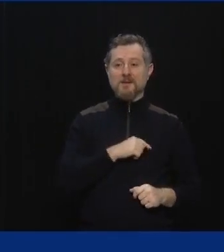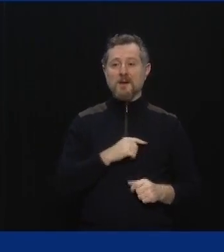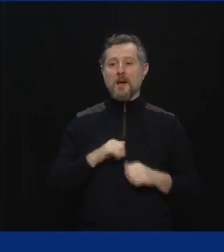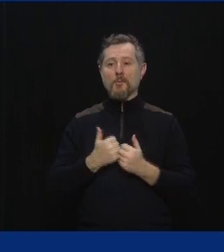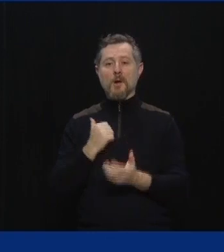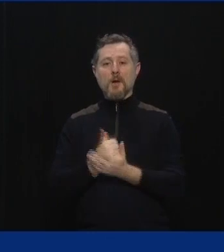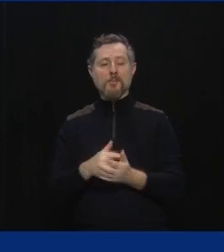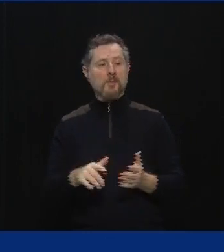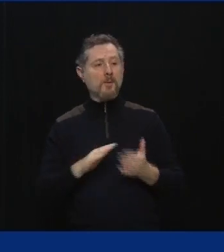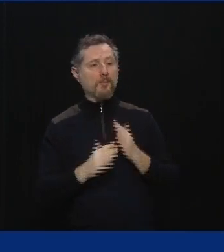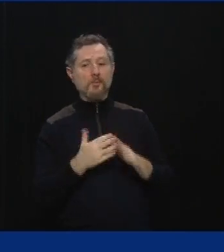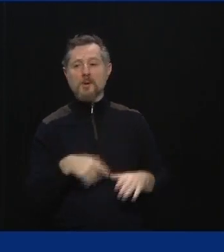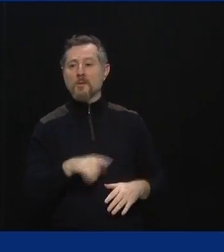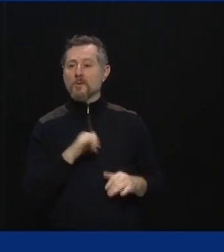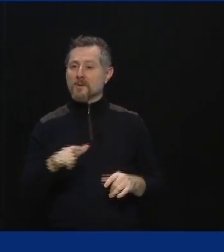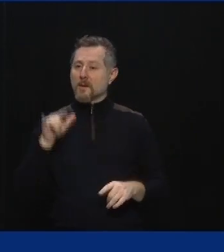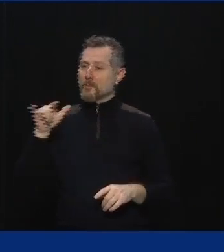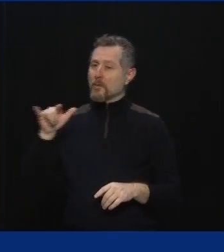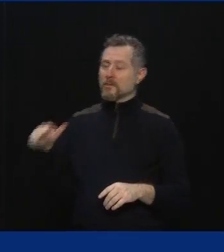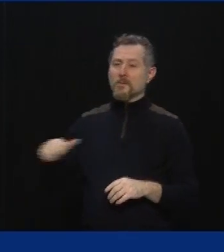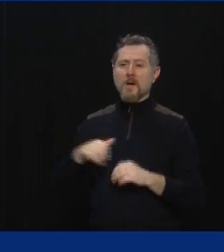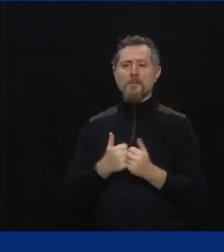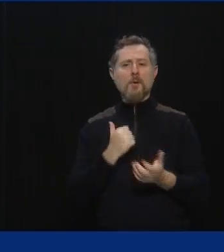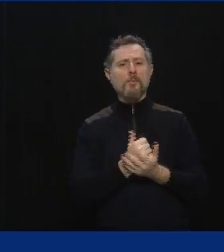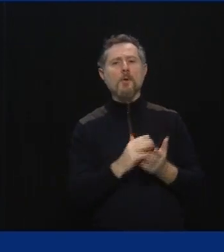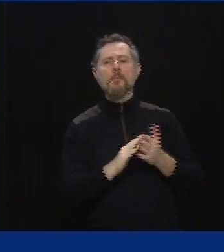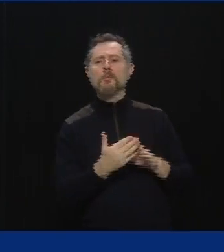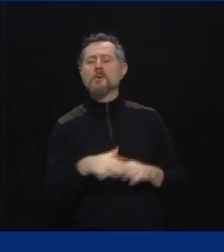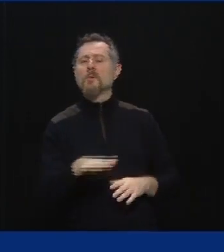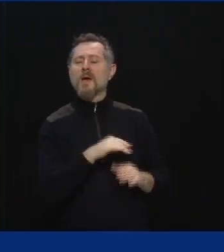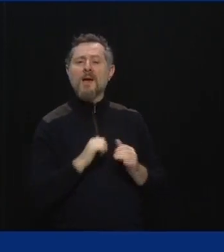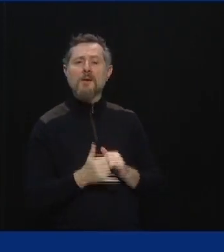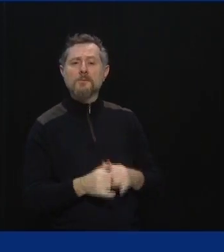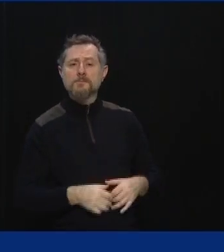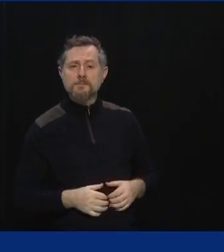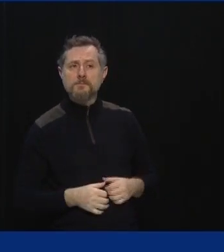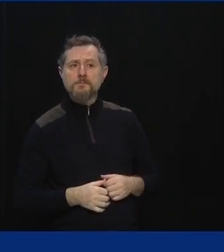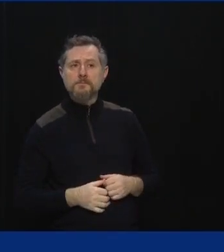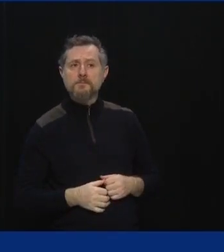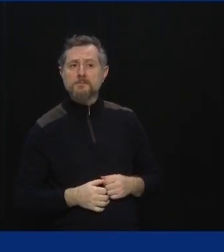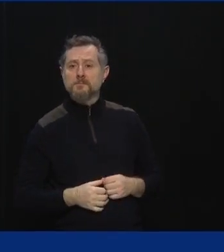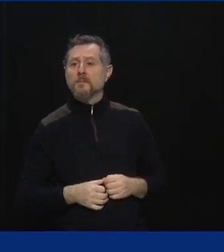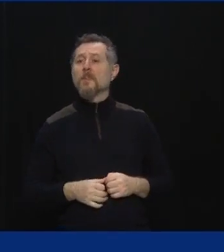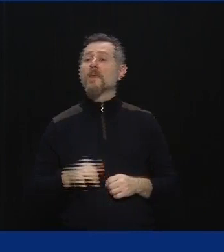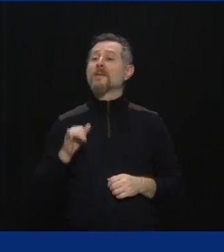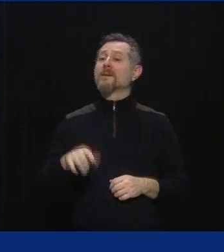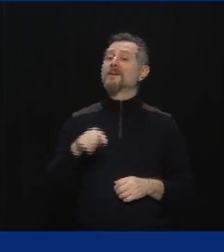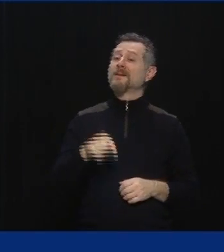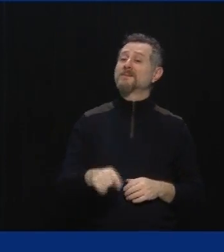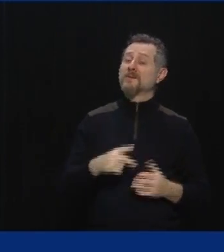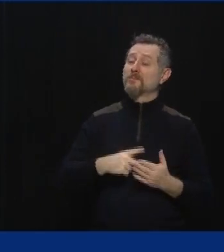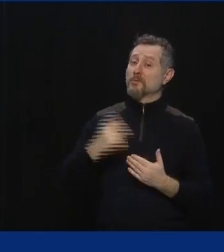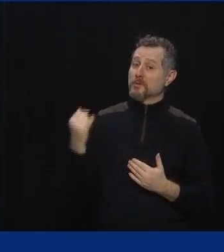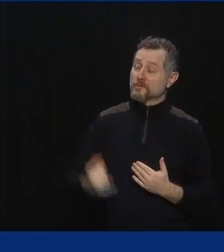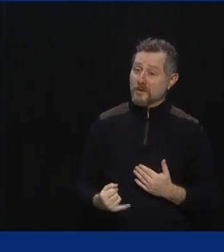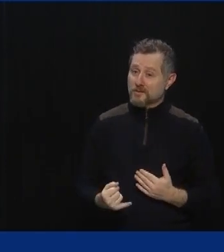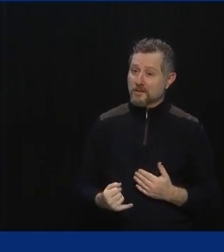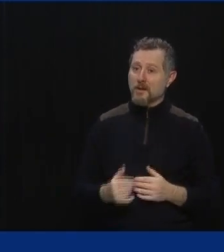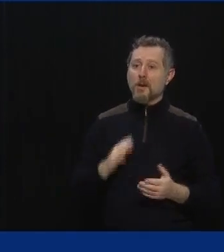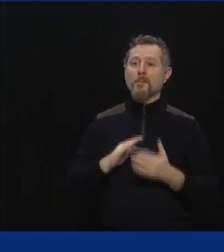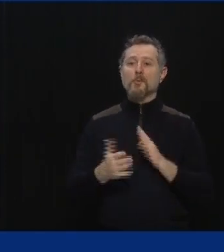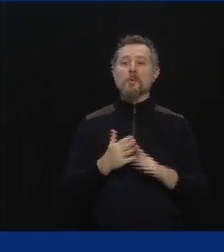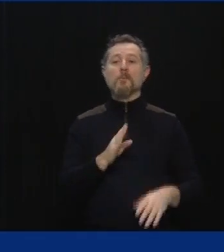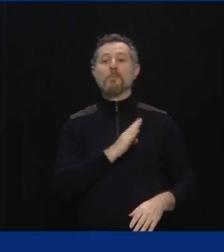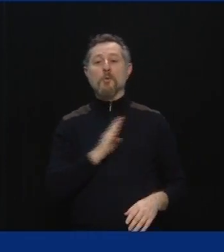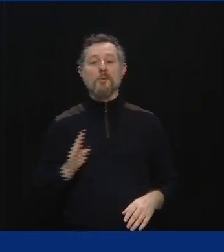How does this airport help the community? This project, right, Brian? Community Board 13 will say it.